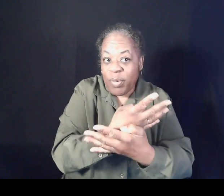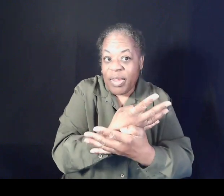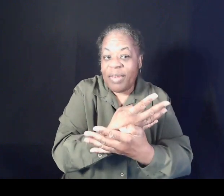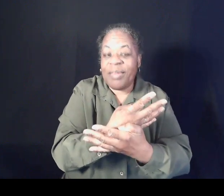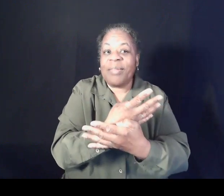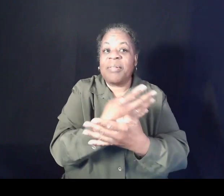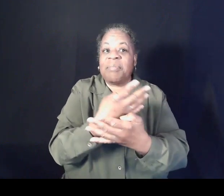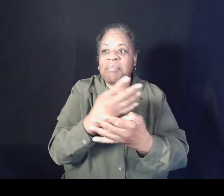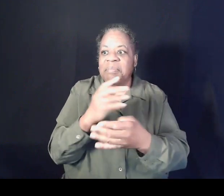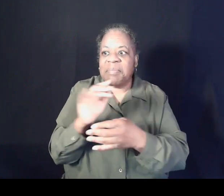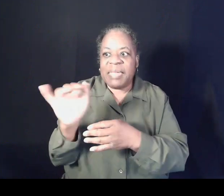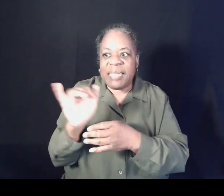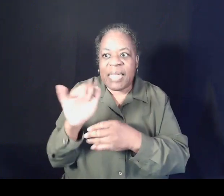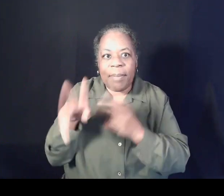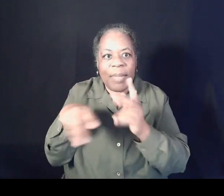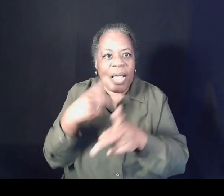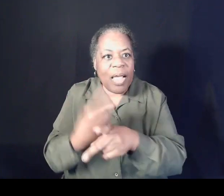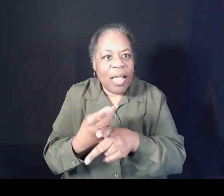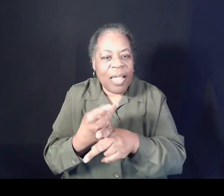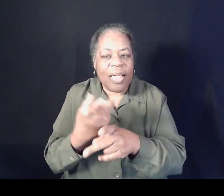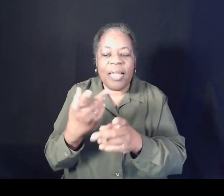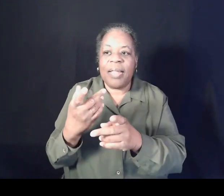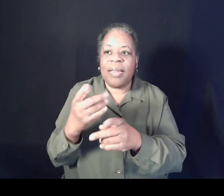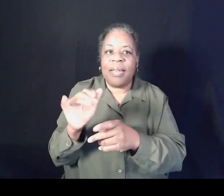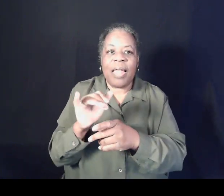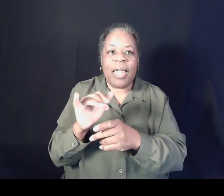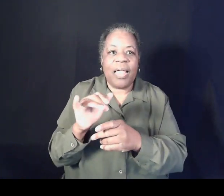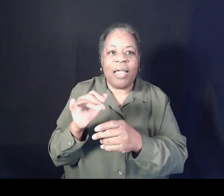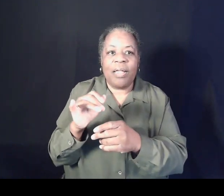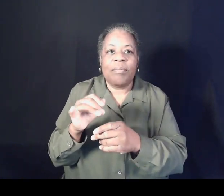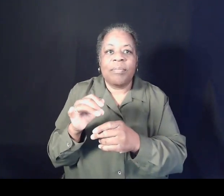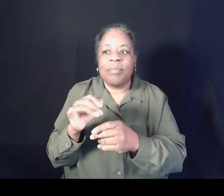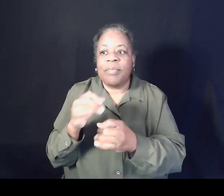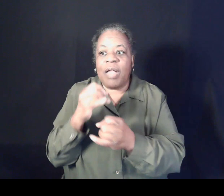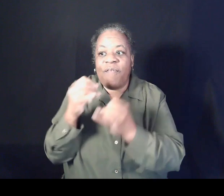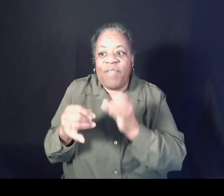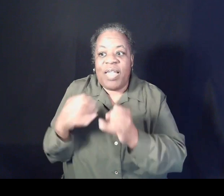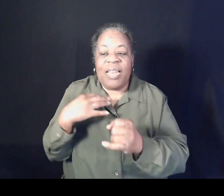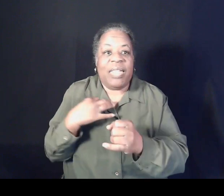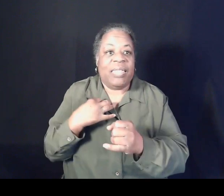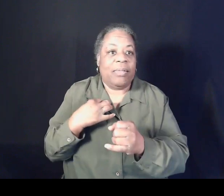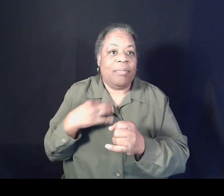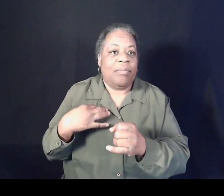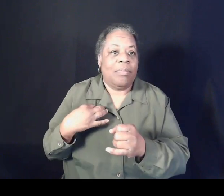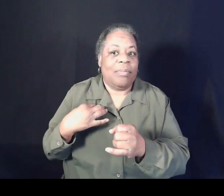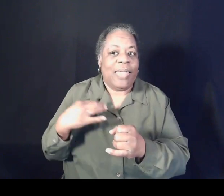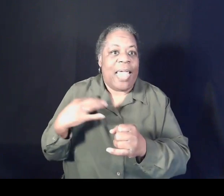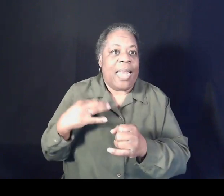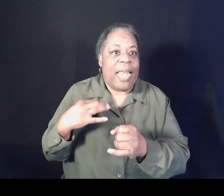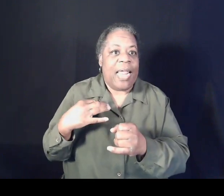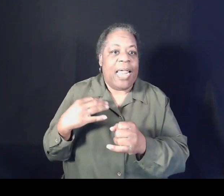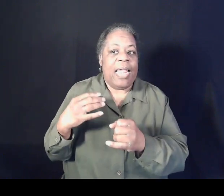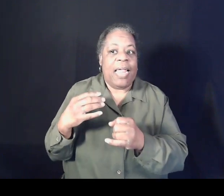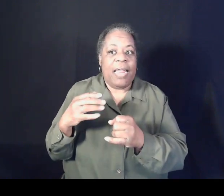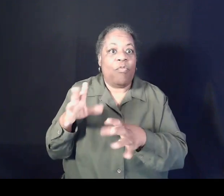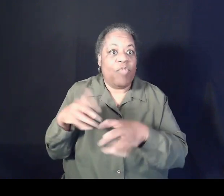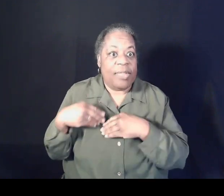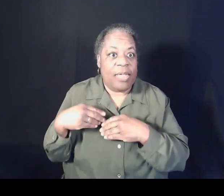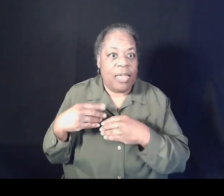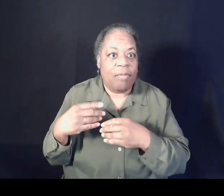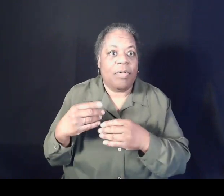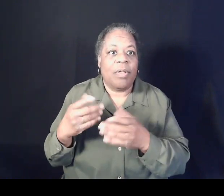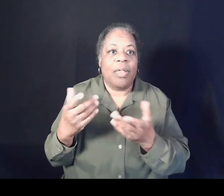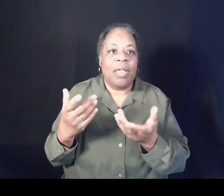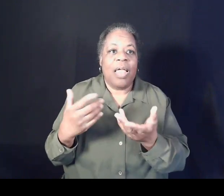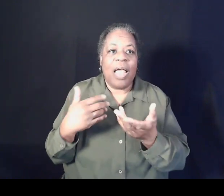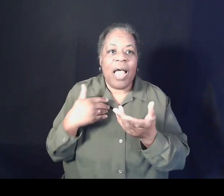to be a very similar degree that our finalist for senior pastor candidate received. And I say that because I've been paying